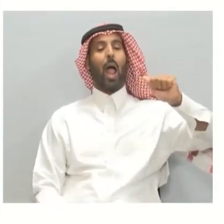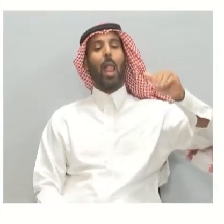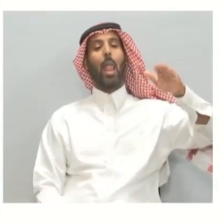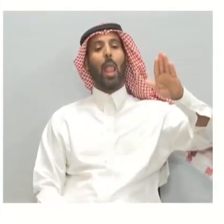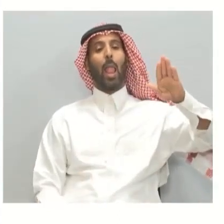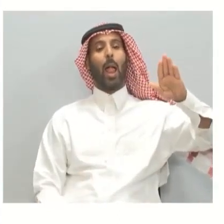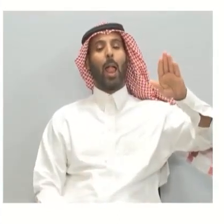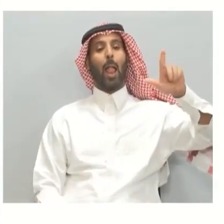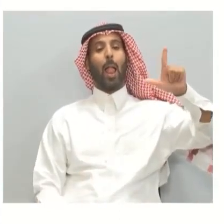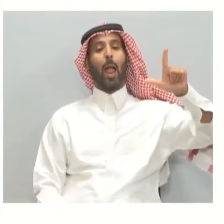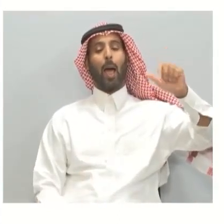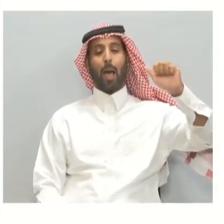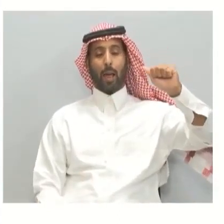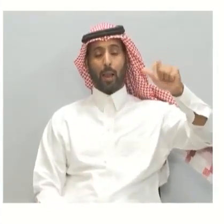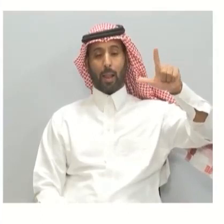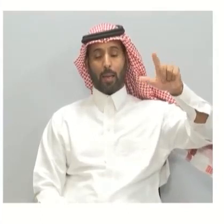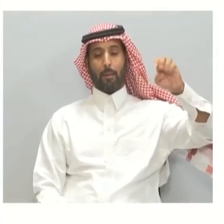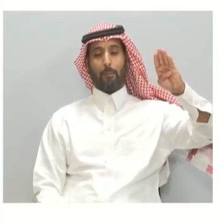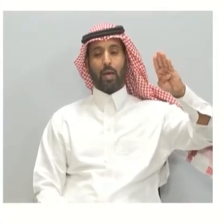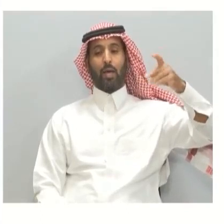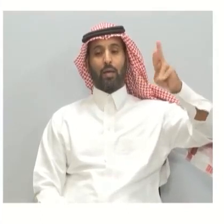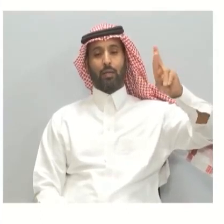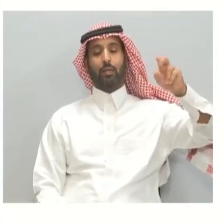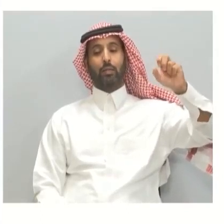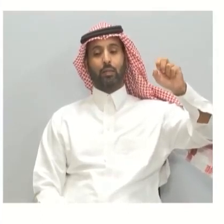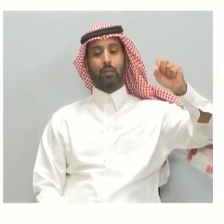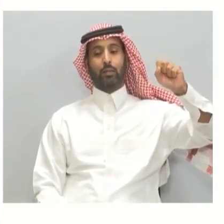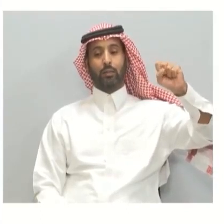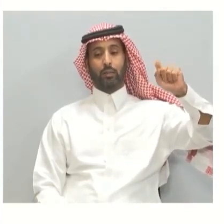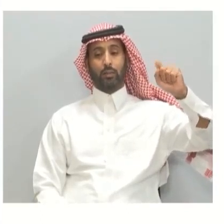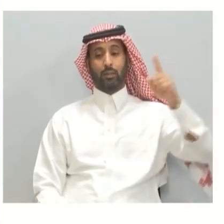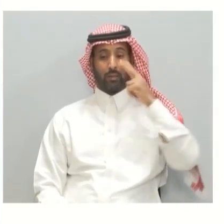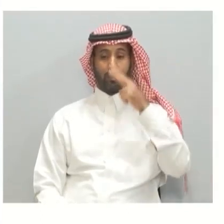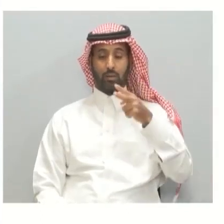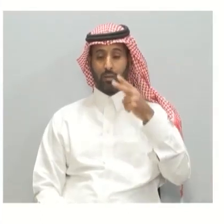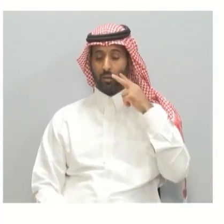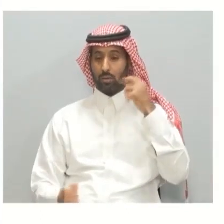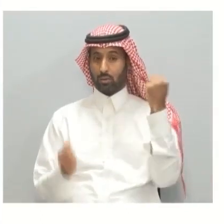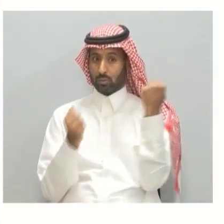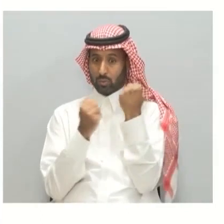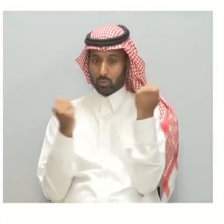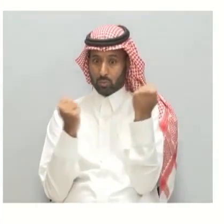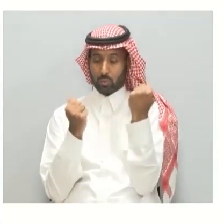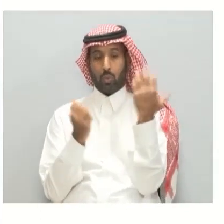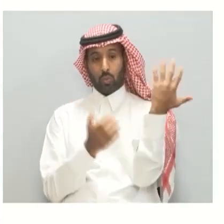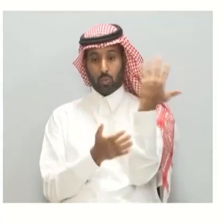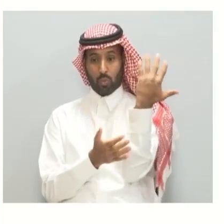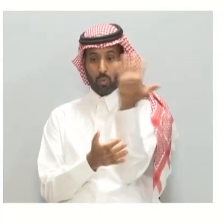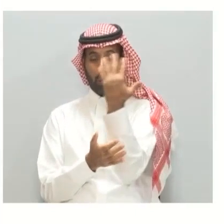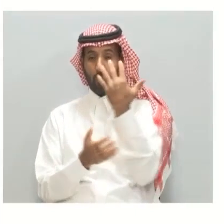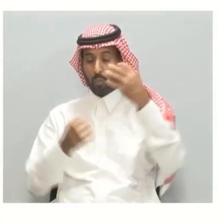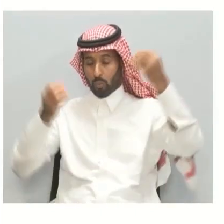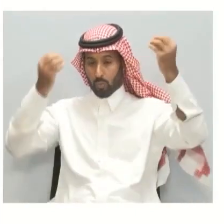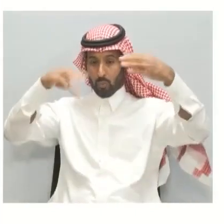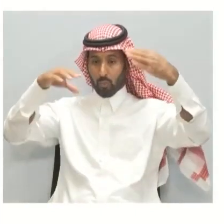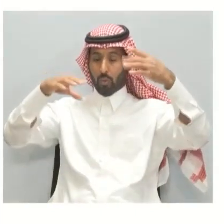picture that the arborist's job is related to, from the picture here, yes,